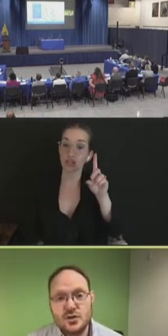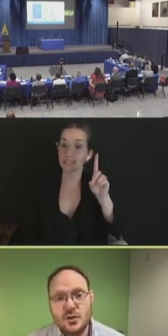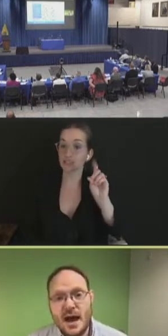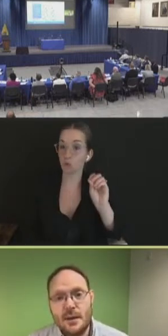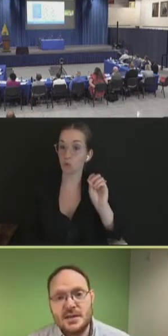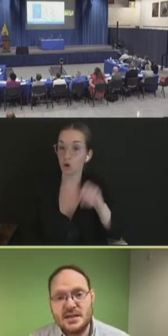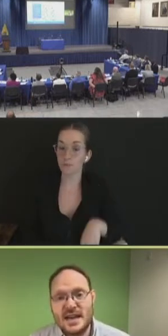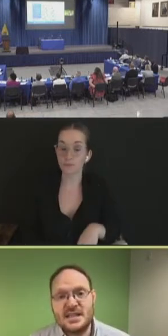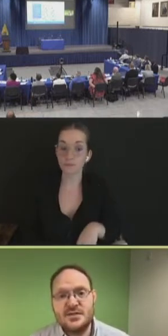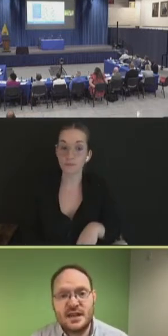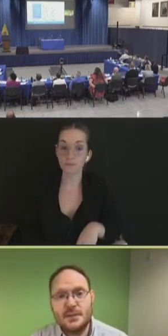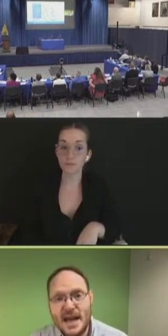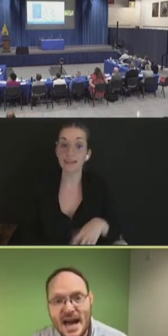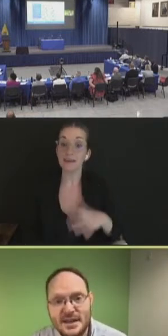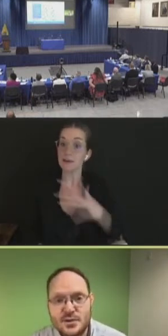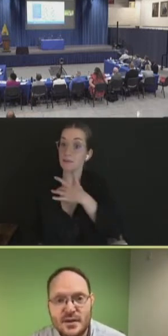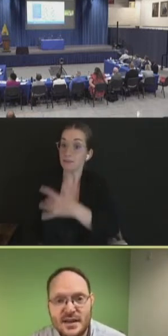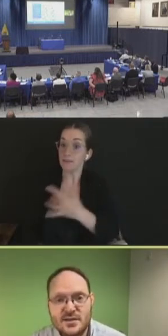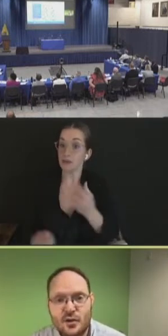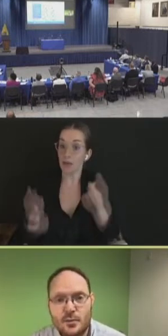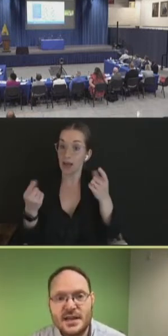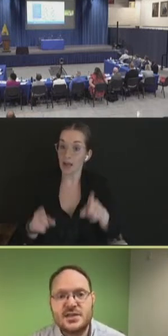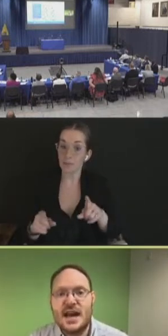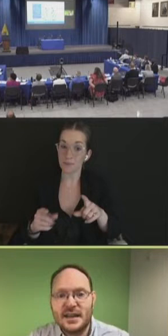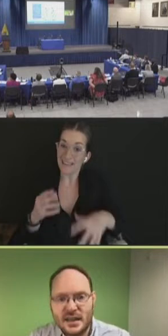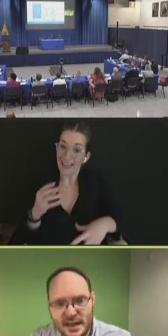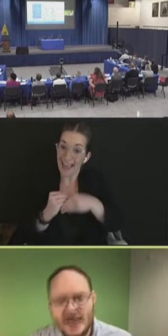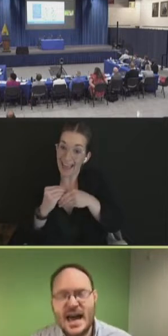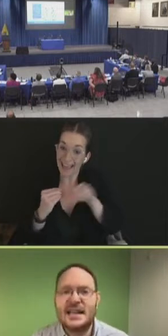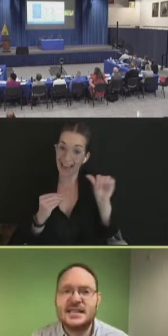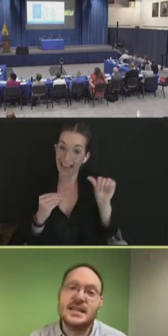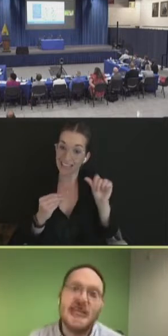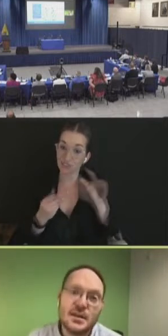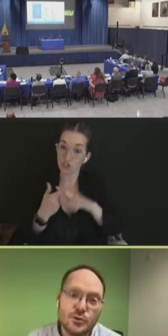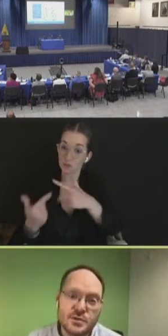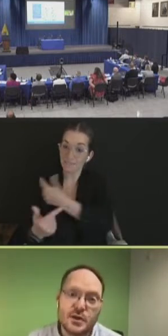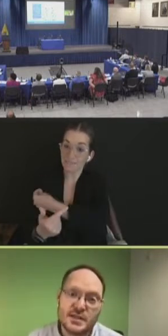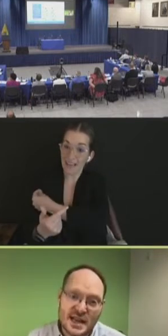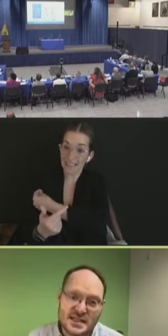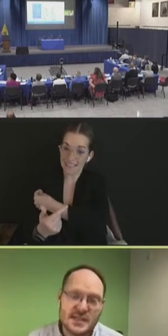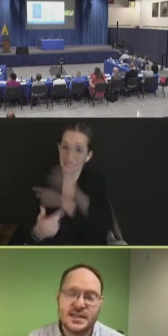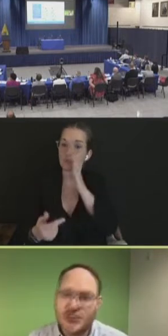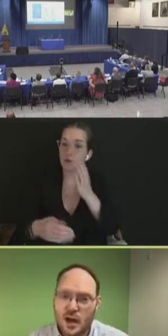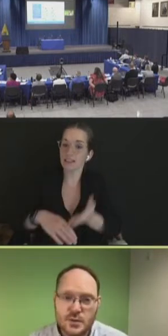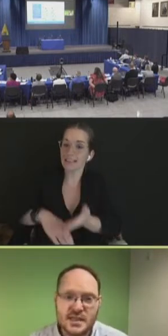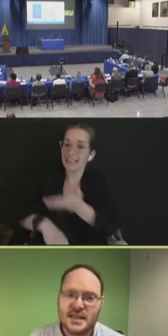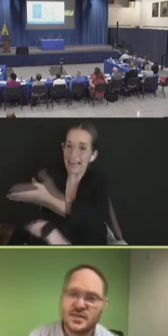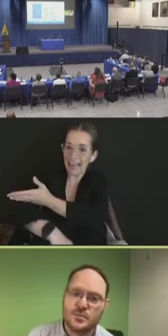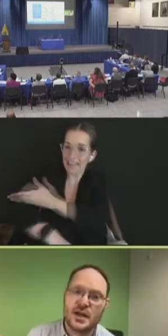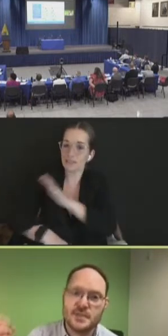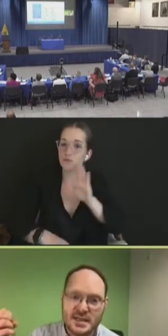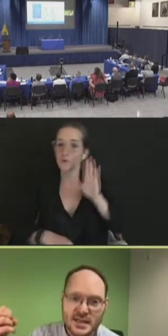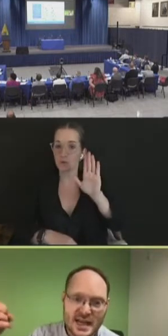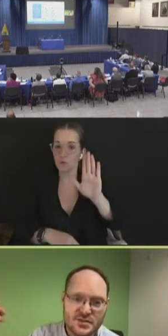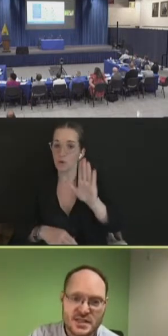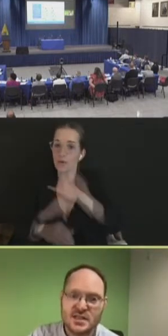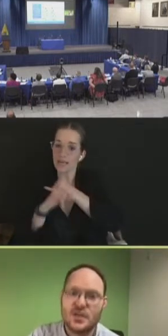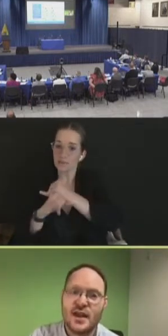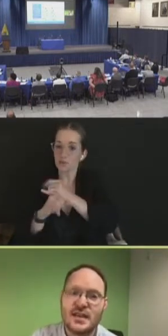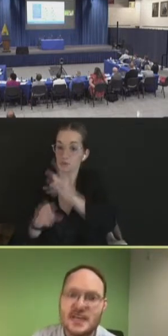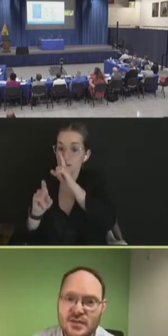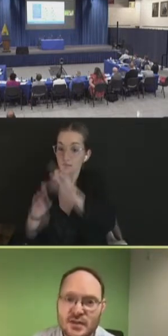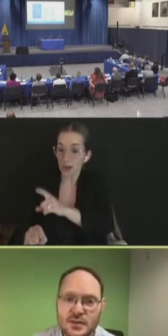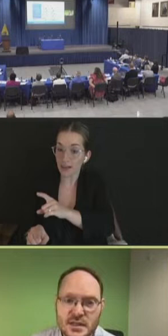case, usually what happens is an adjuvant can be added to a vaccine formulation and it can enhance the innate immune response. Classically, not always the case. Sometimes the adjuvants